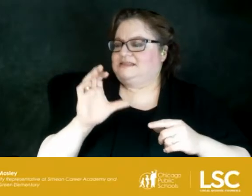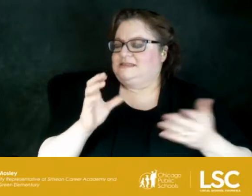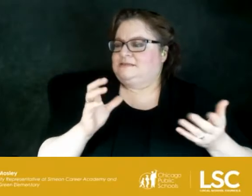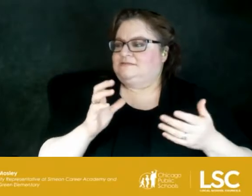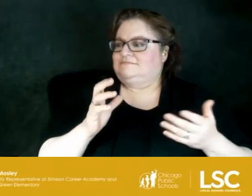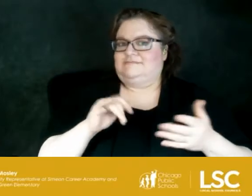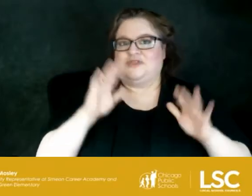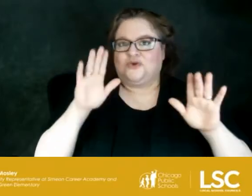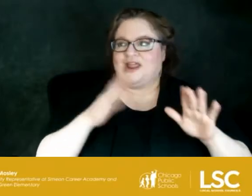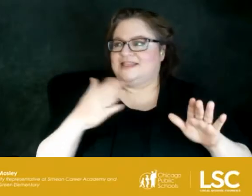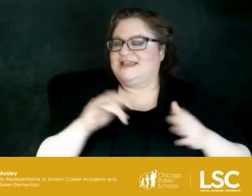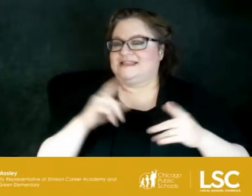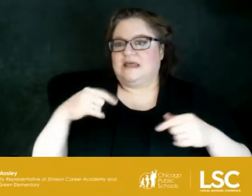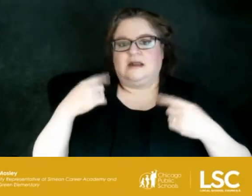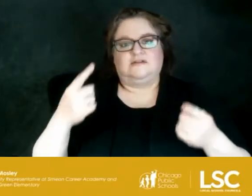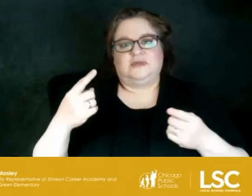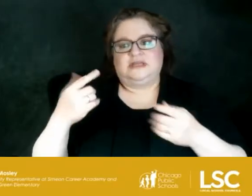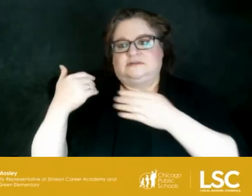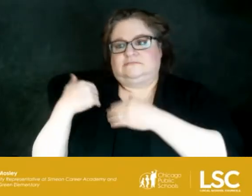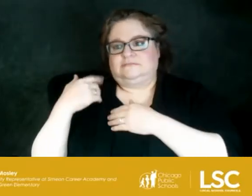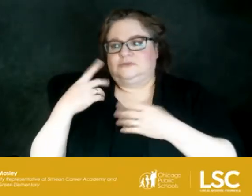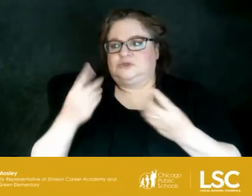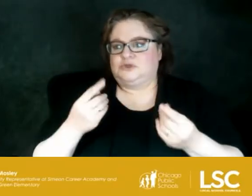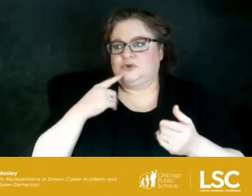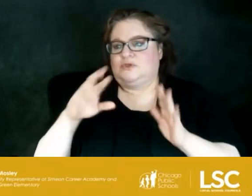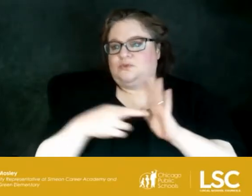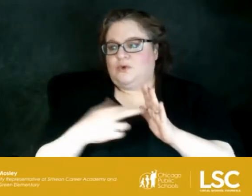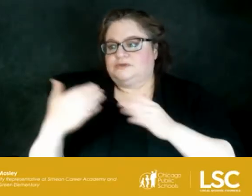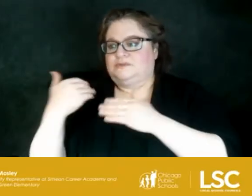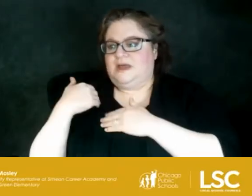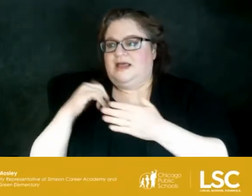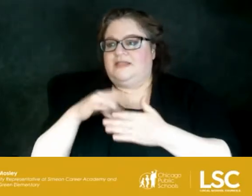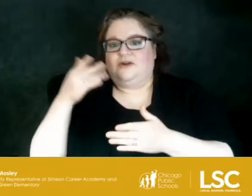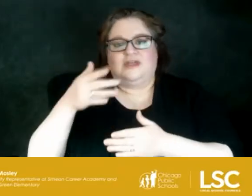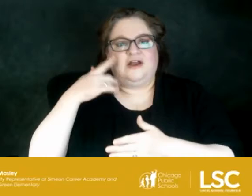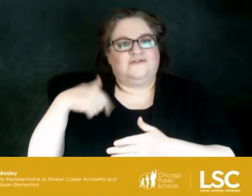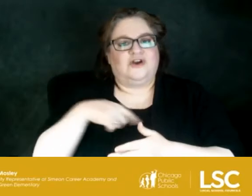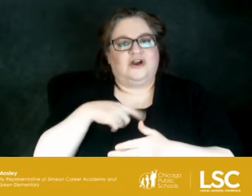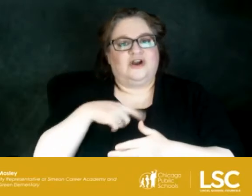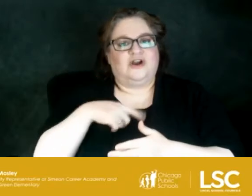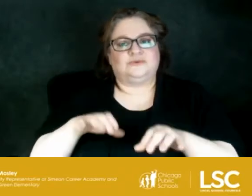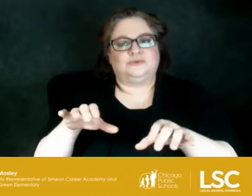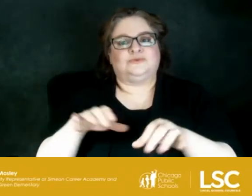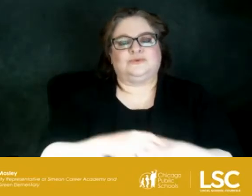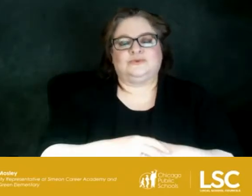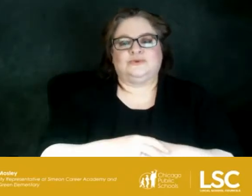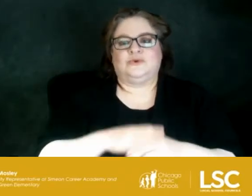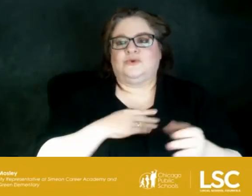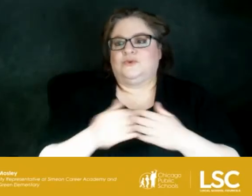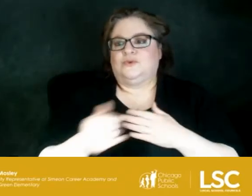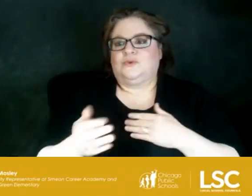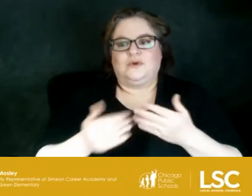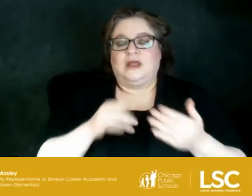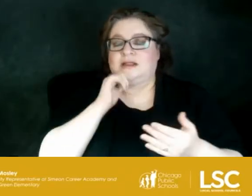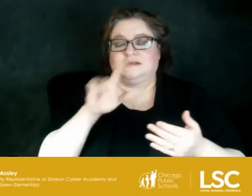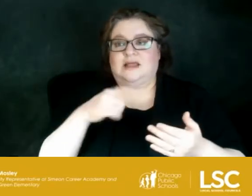the great things that it's charged to do and the roles and responsibilities that are there for us to fulfill. Whether that's not